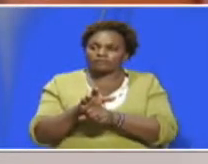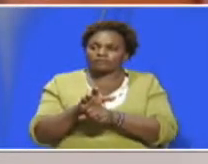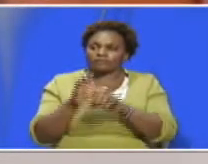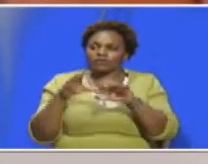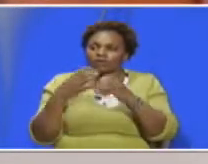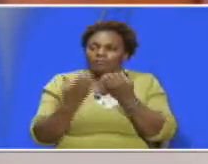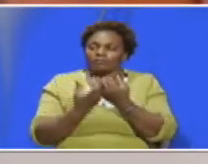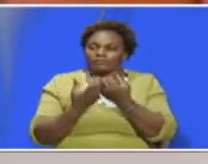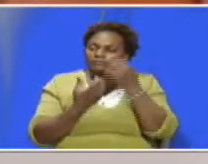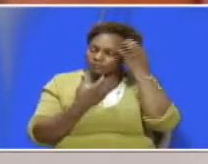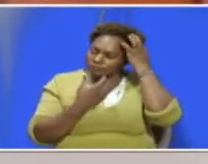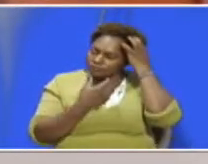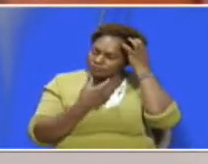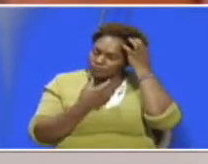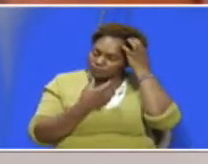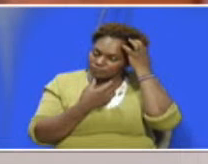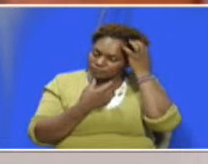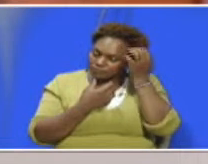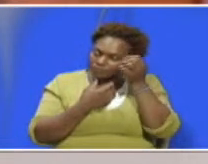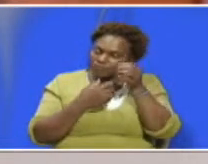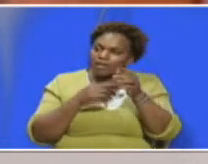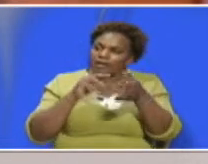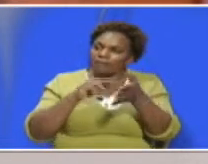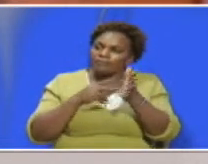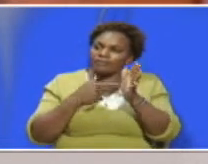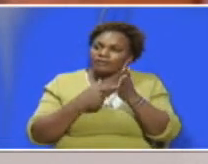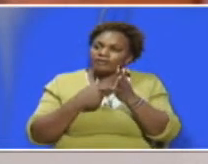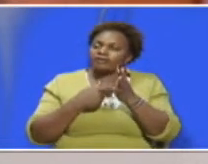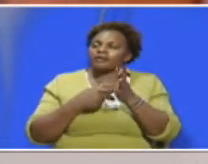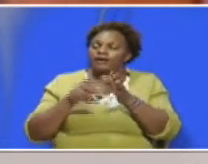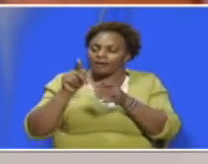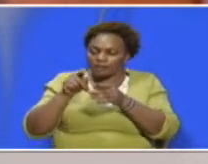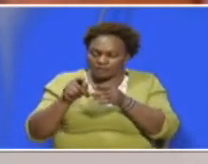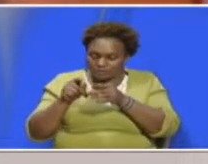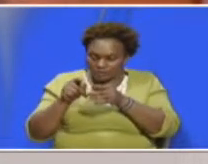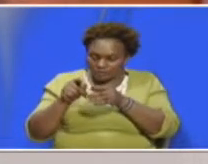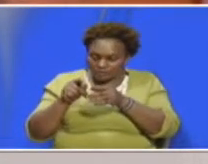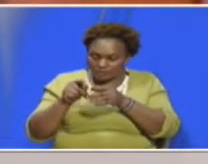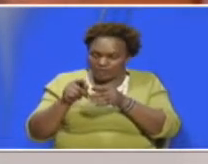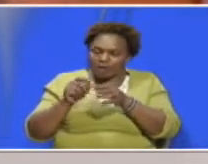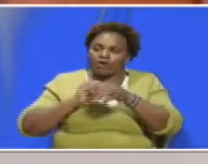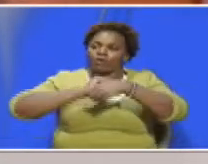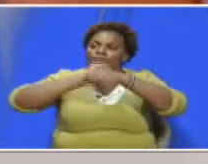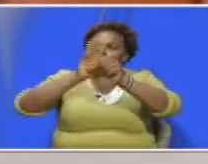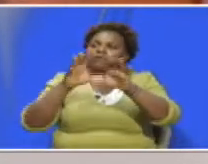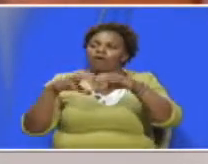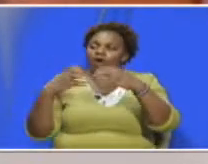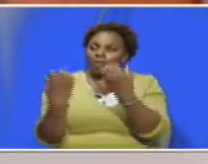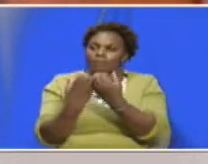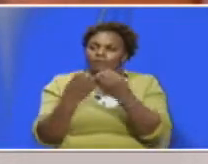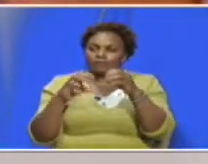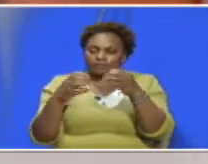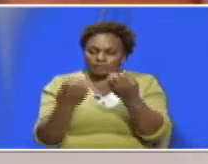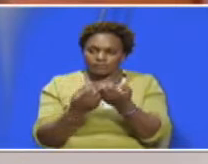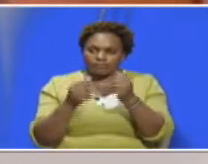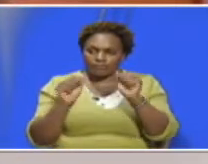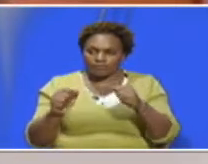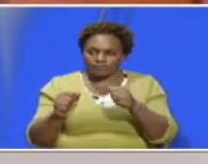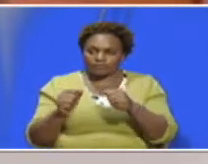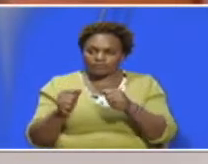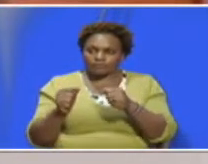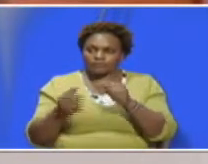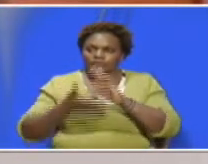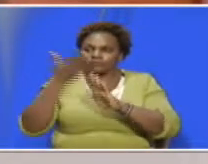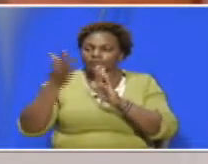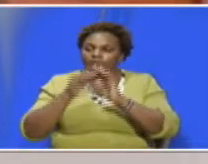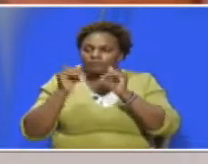communities. And that means that as this virus actually circulates in our communities, there's a possibility of emergence